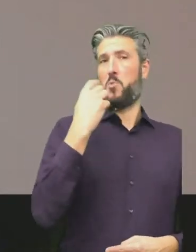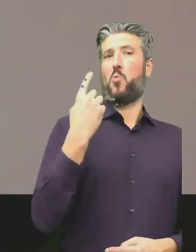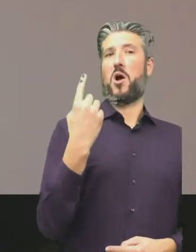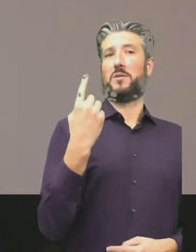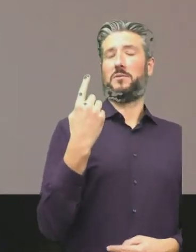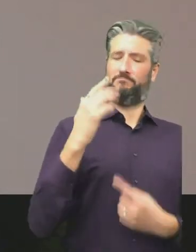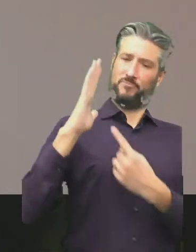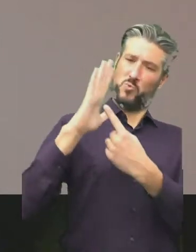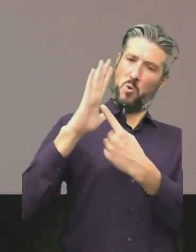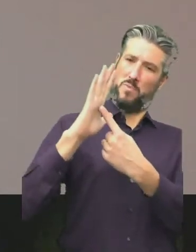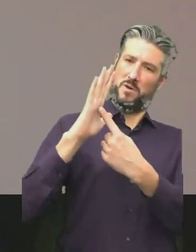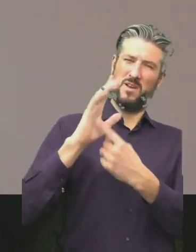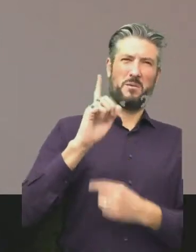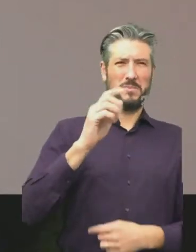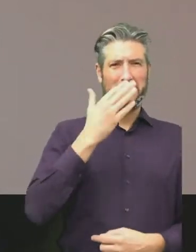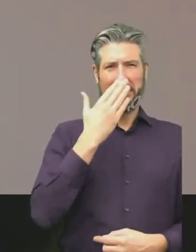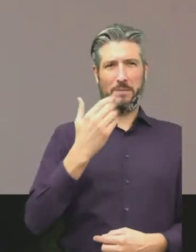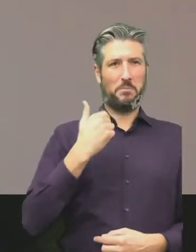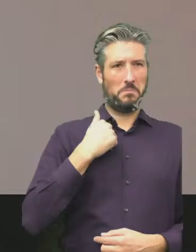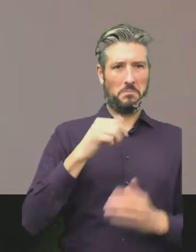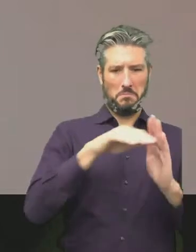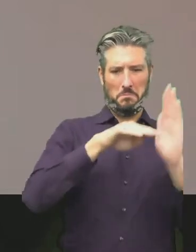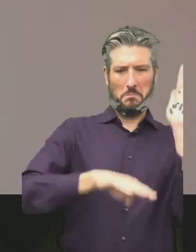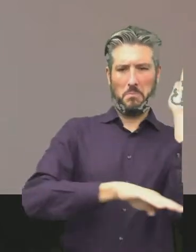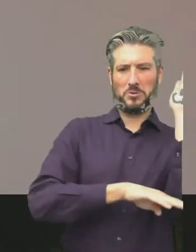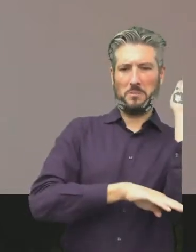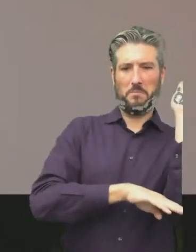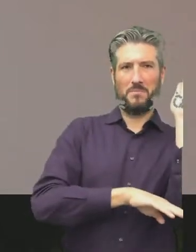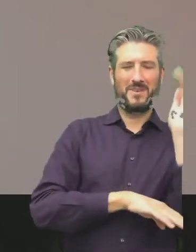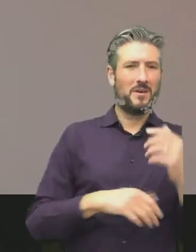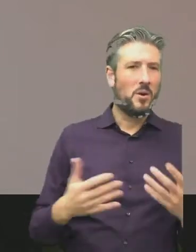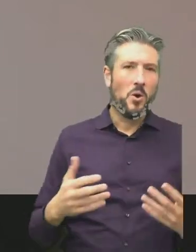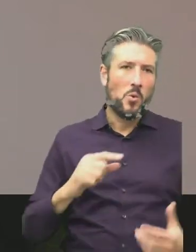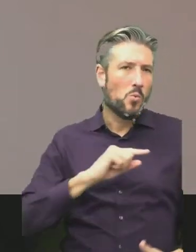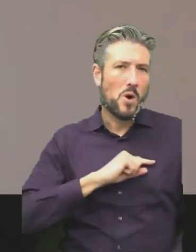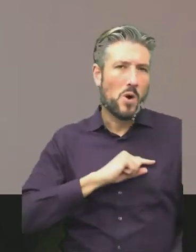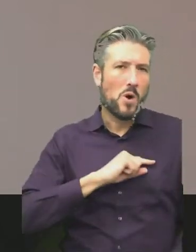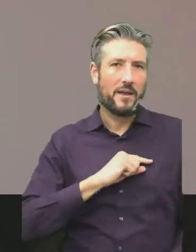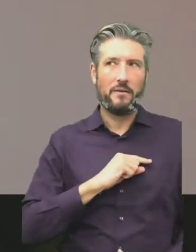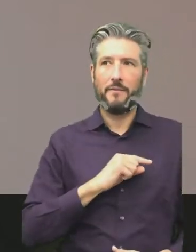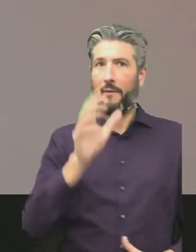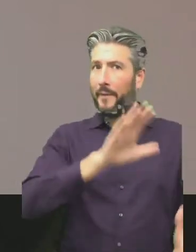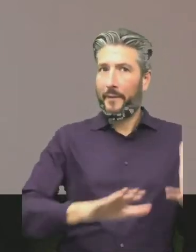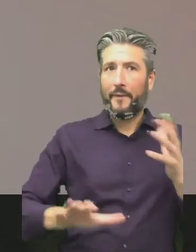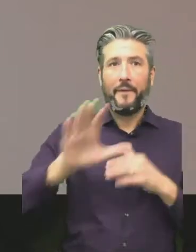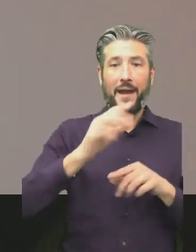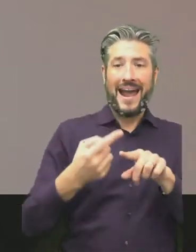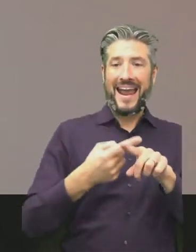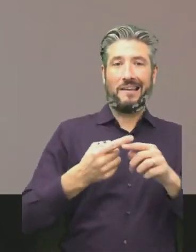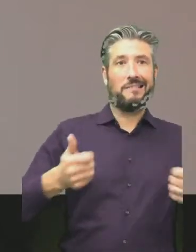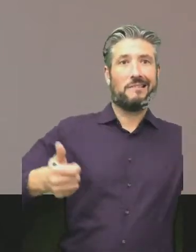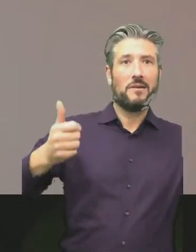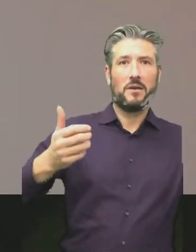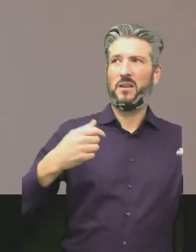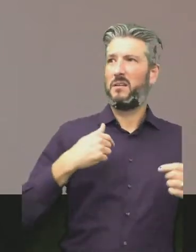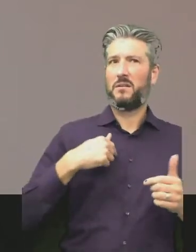pile. So why is London so far behind the rest of the country when it comes to recycling? And what are